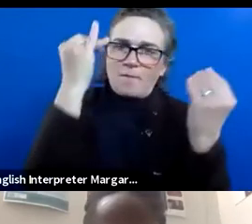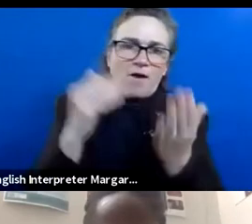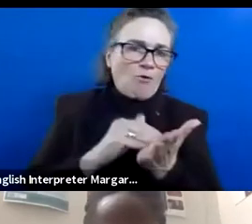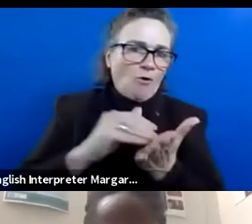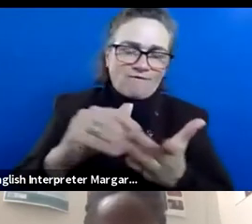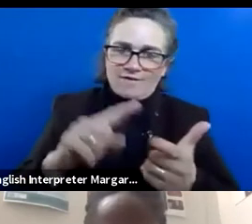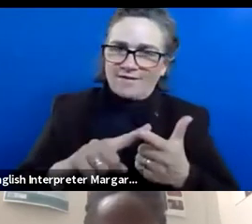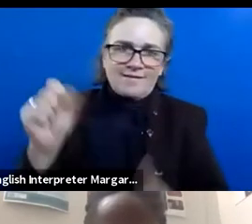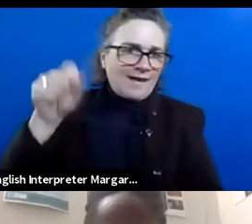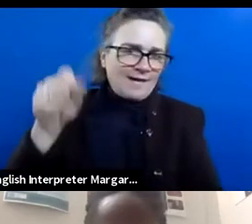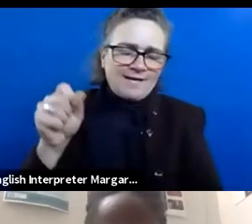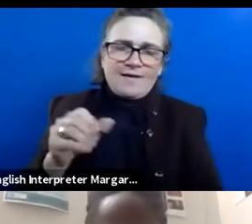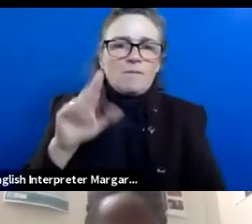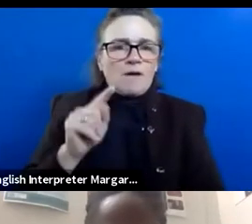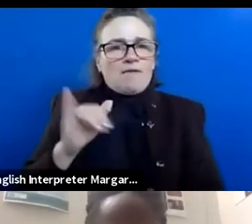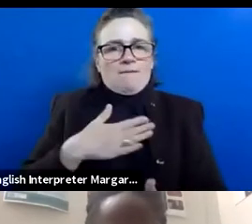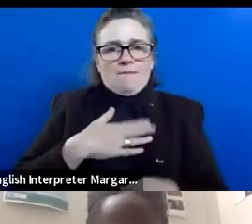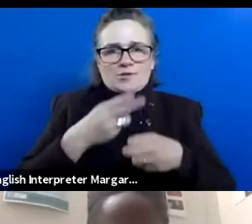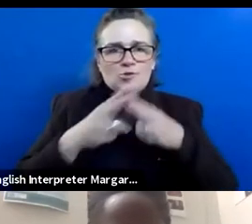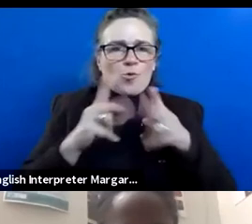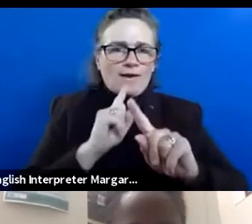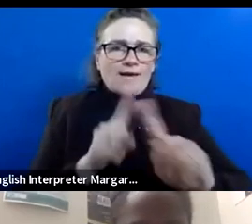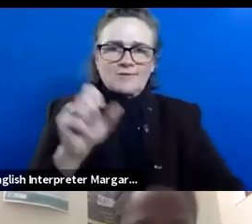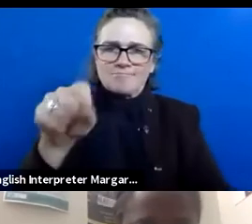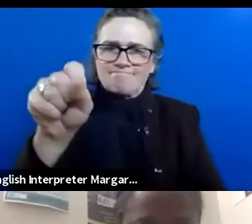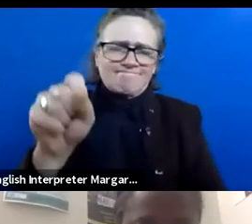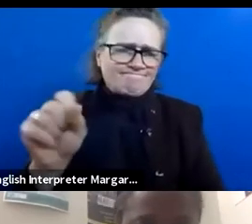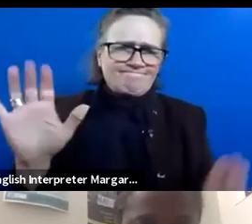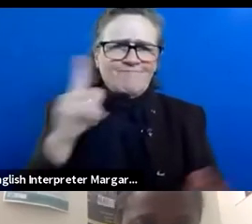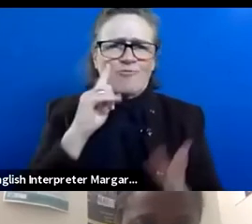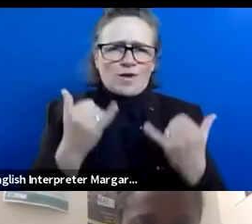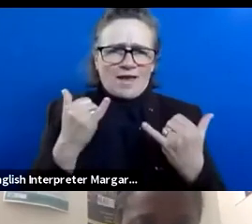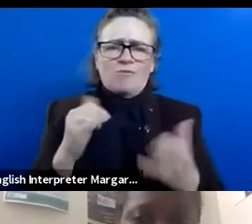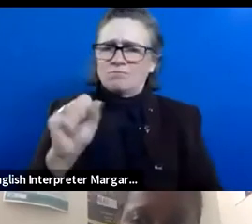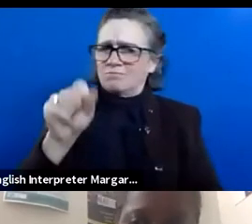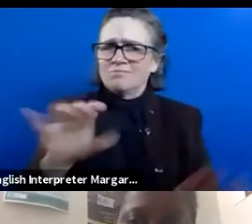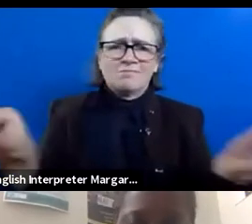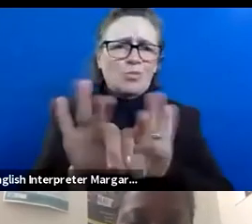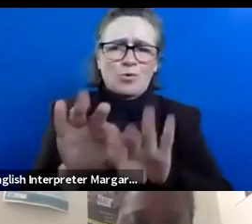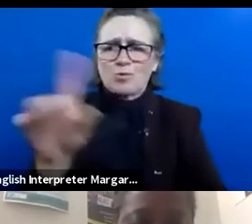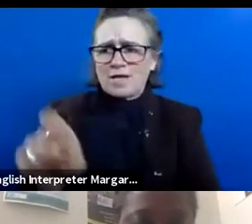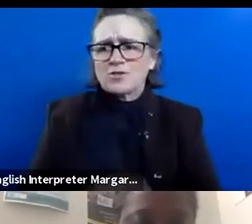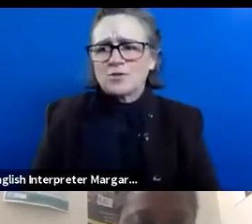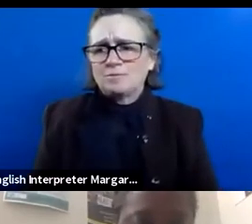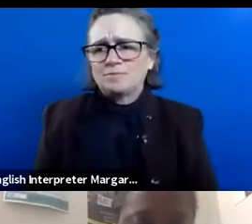and, but that's a short answer as I can give to that question, but it's a really important one.